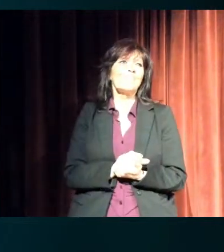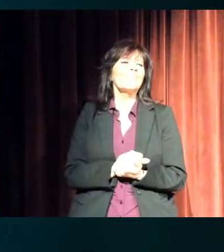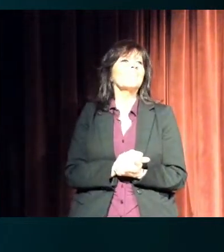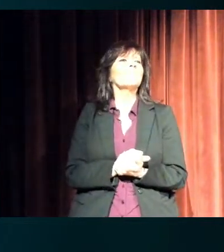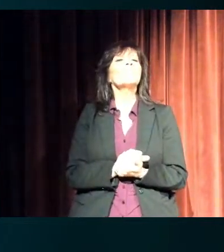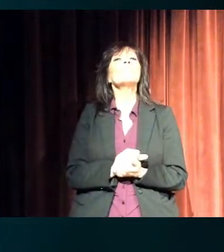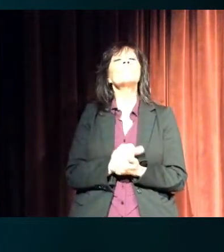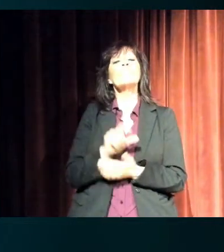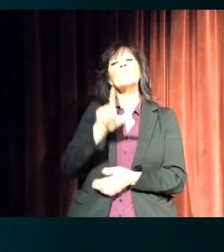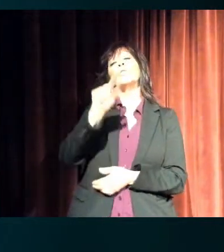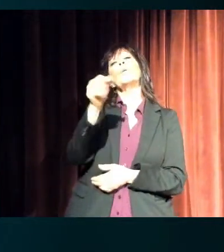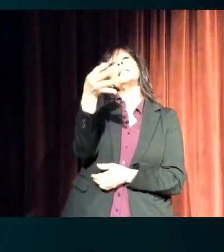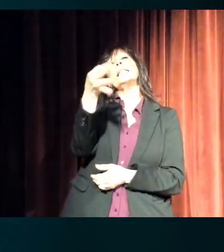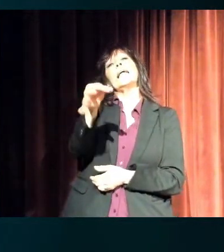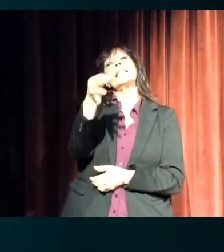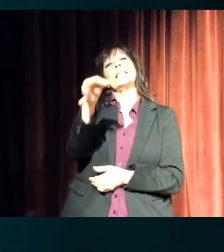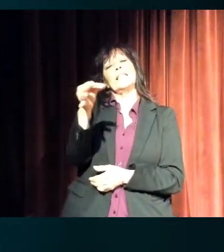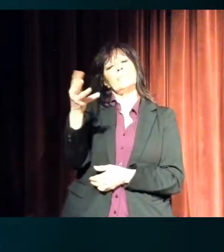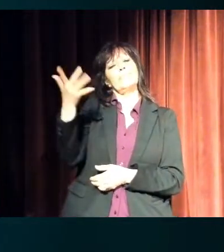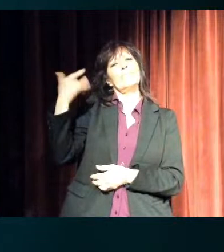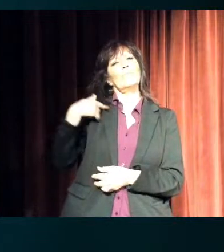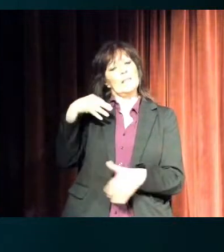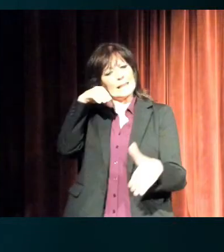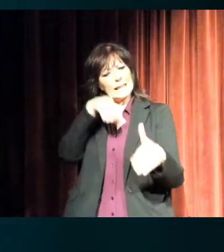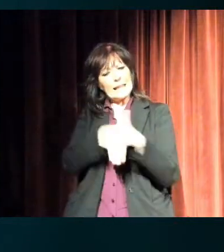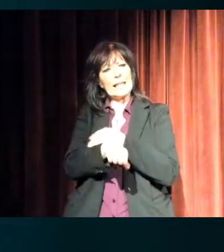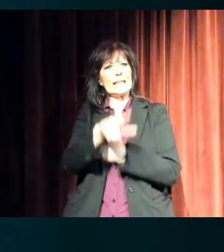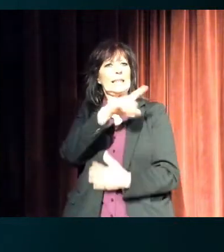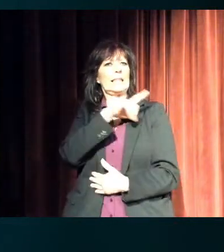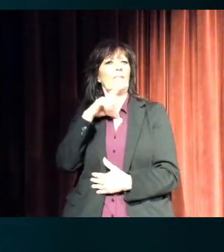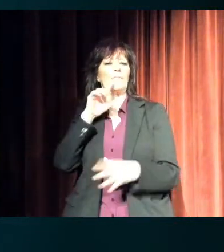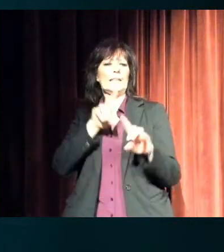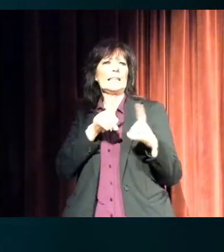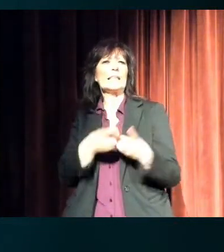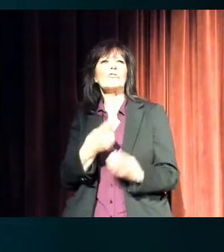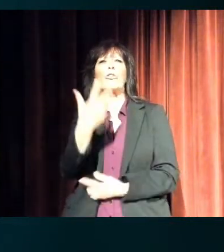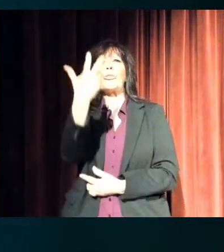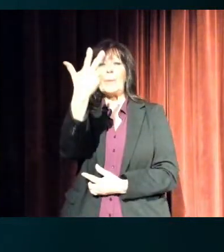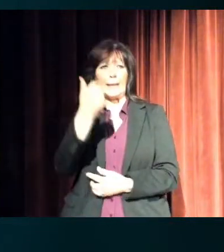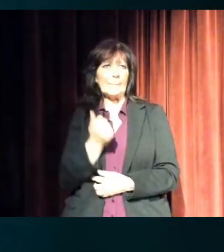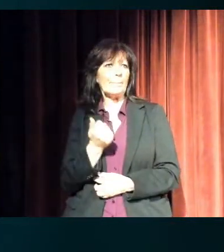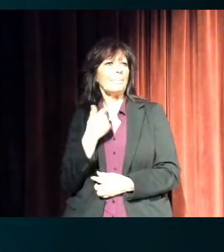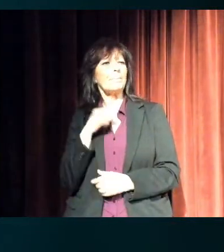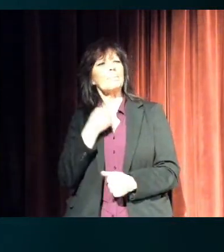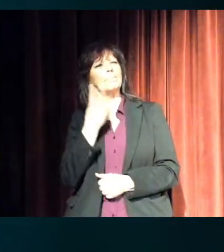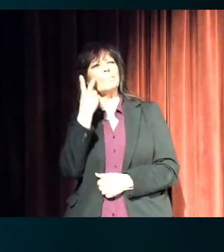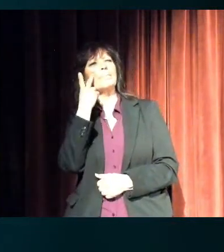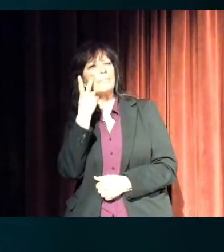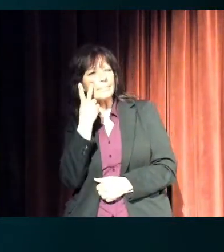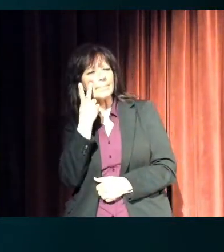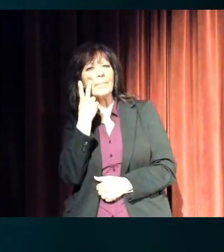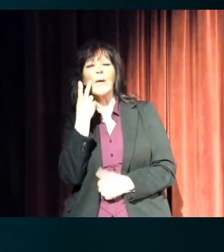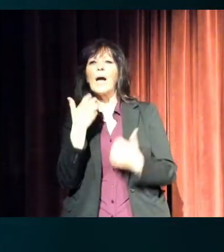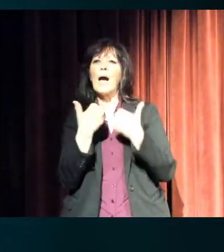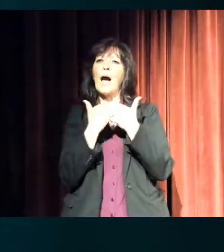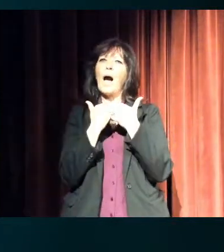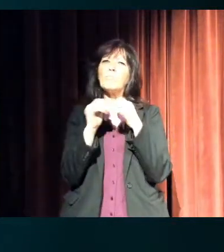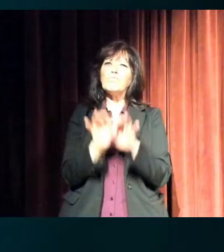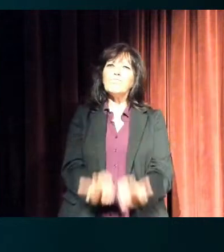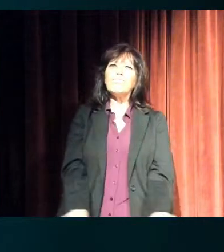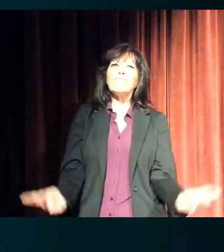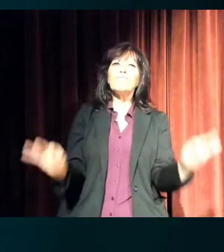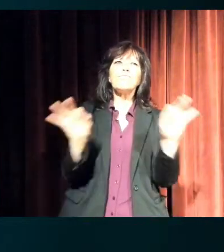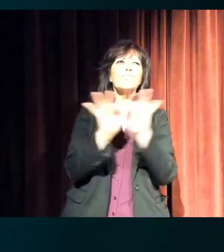In 2019, when I entered county government as a legislator for District 3, I was able to see just how invaluable our